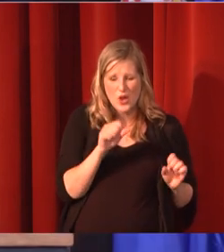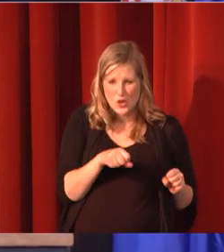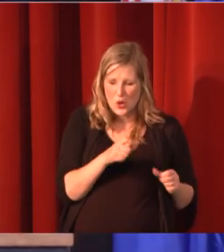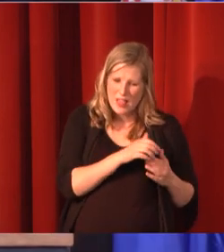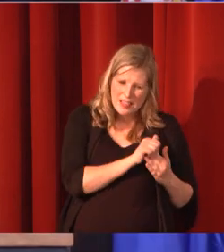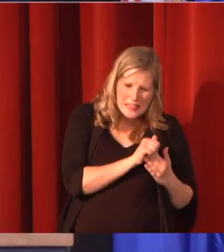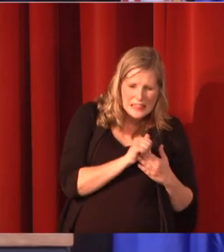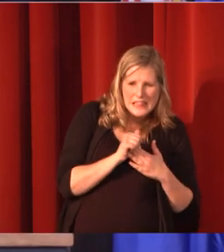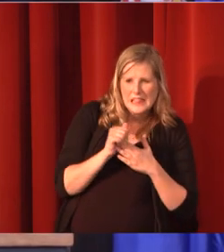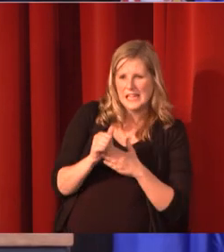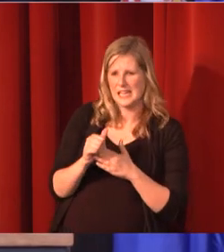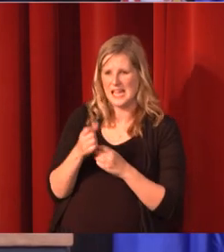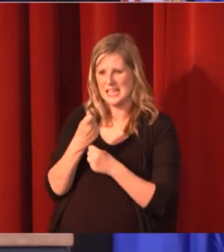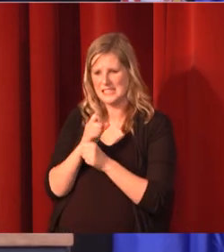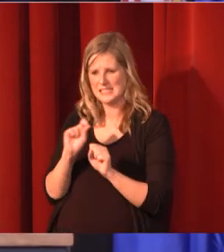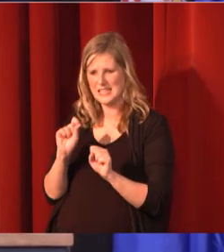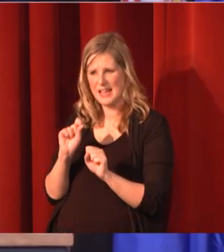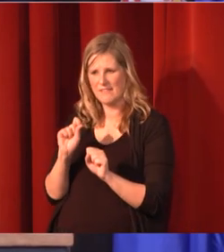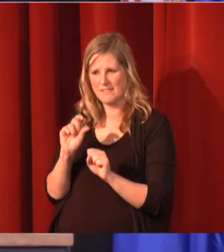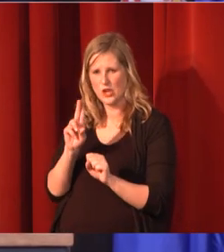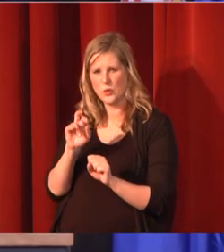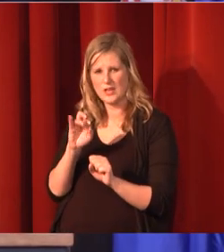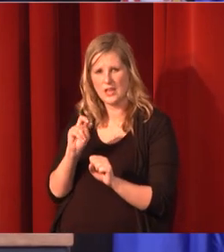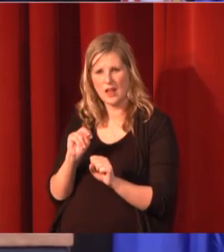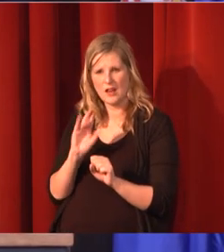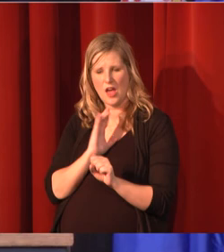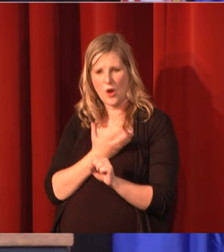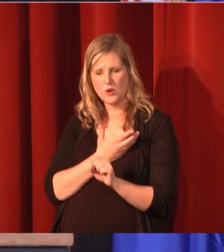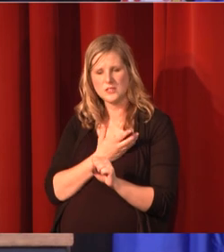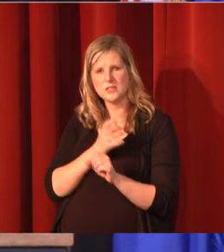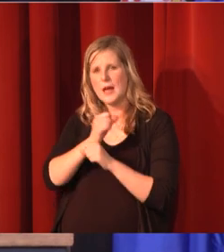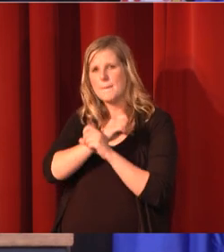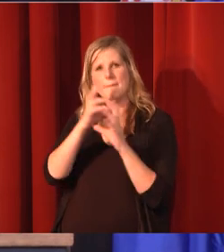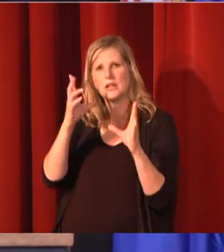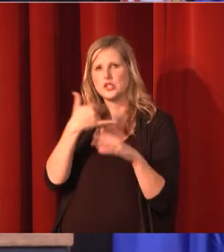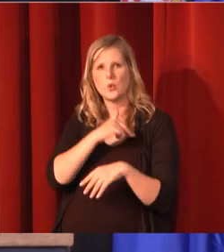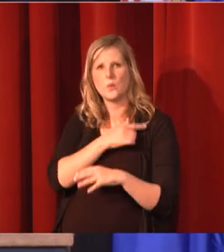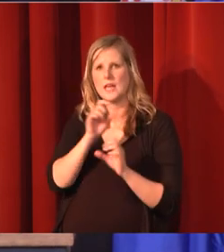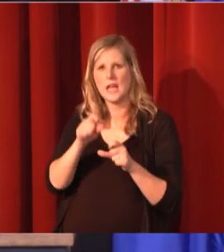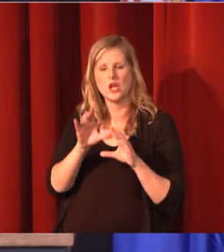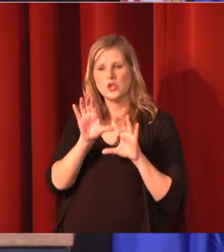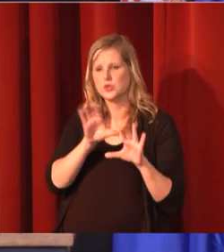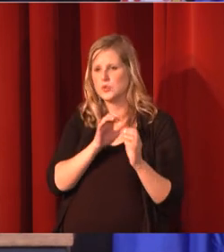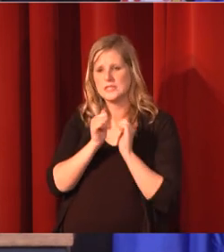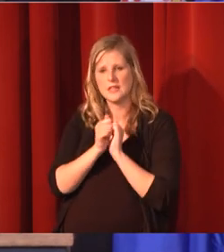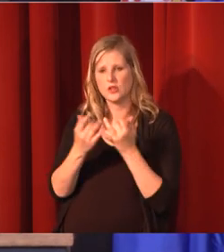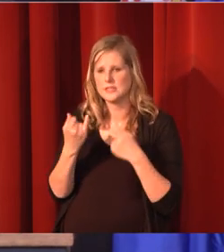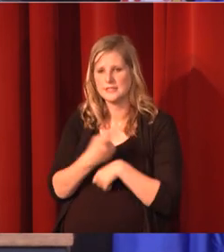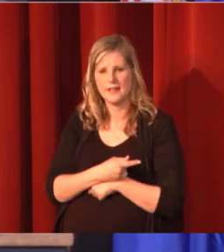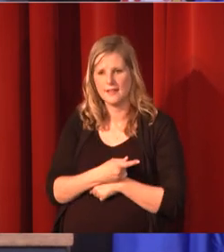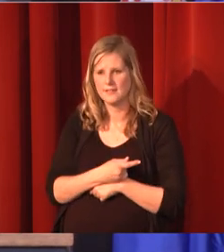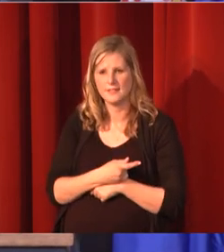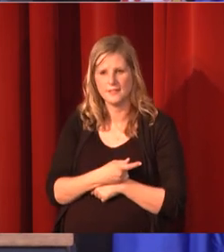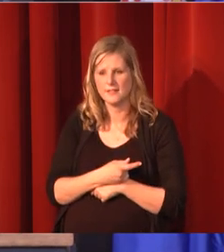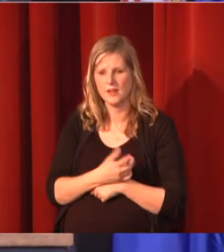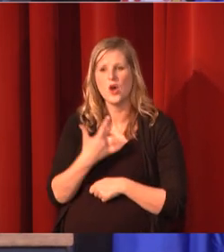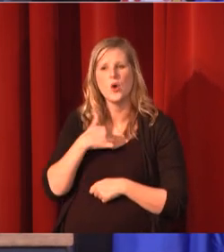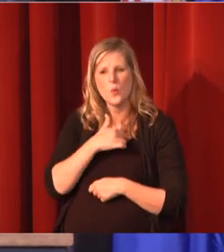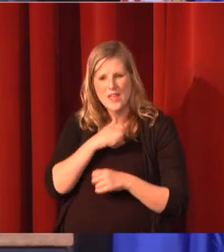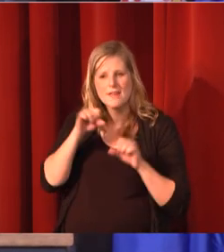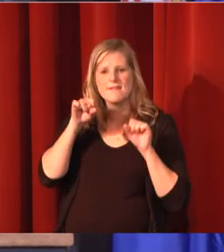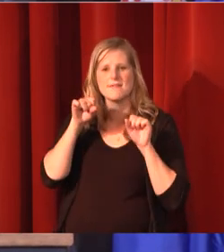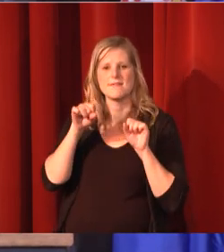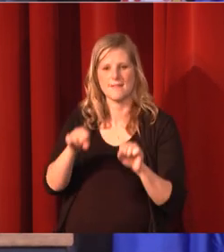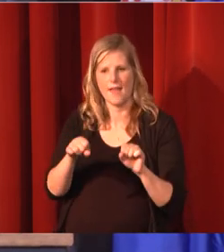and save our union imagine what we can do together today we can